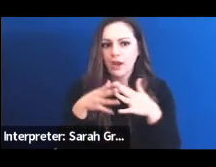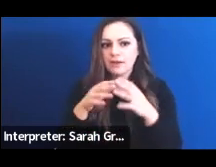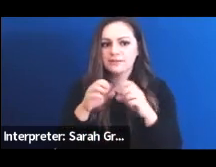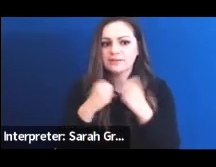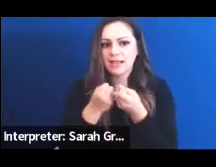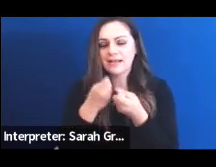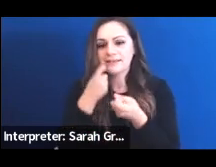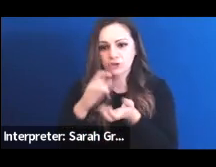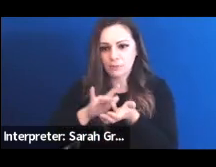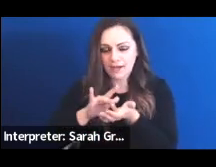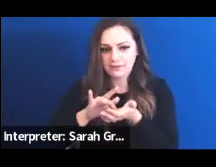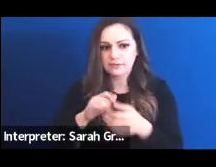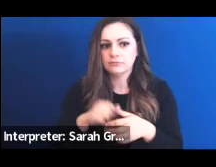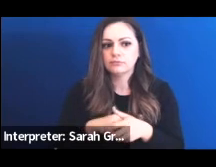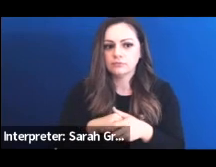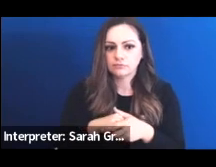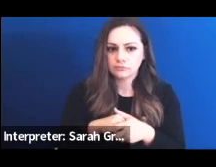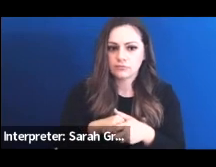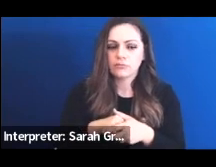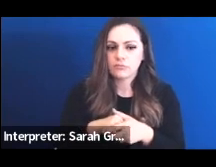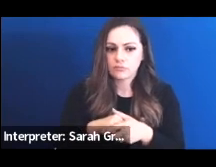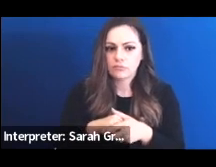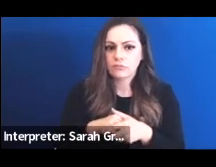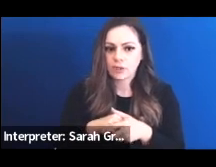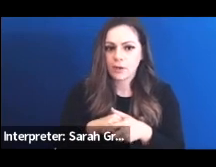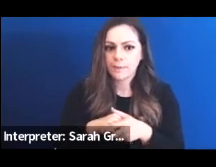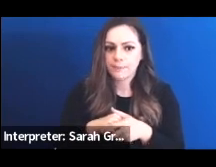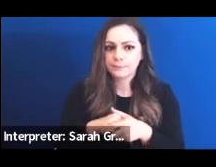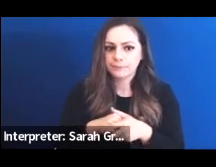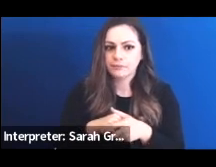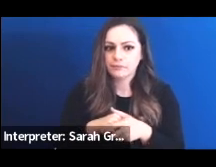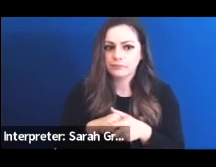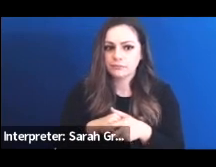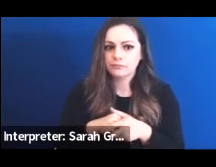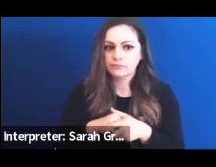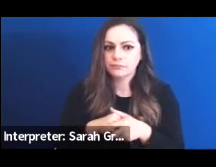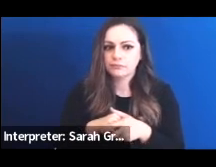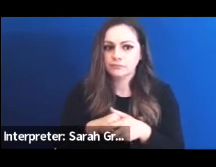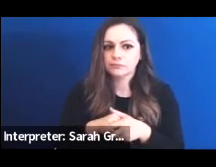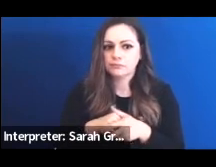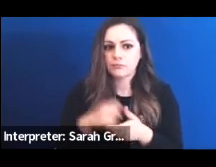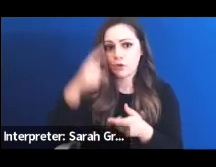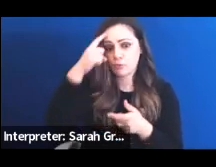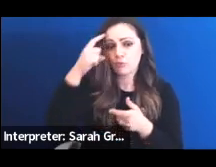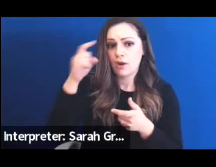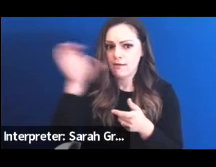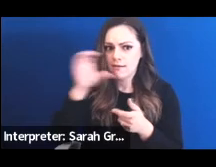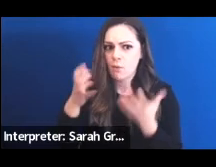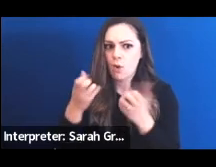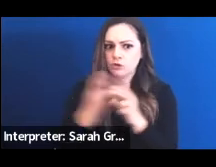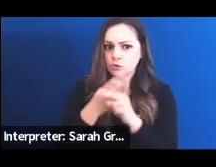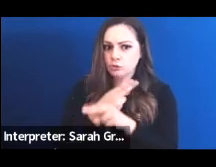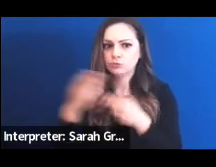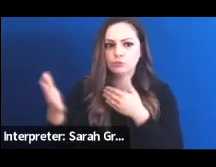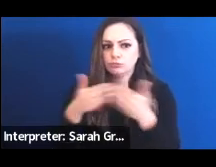disease characterized by compulsive substance seeking and use despite harmful consequences. Primarily impacts the limbic system in the brain,